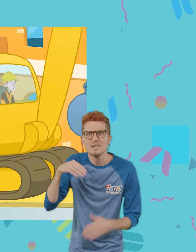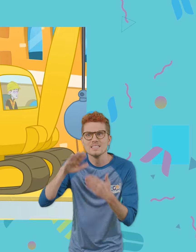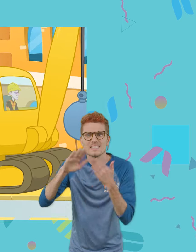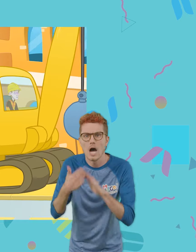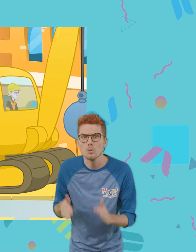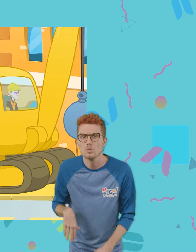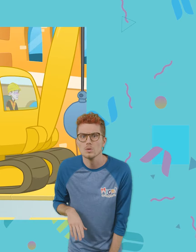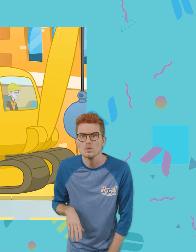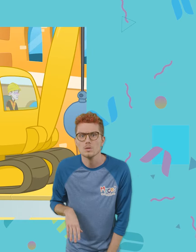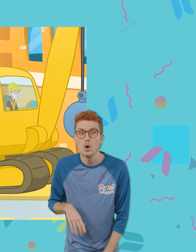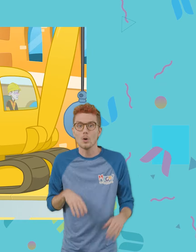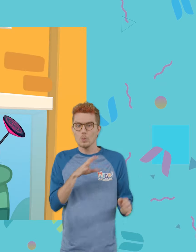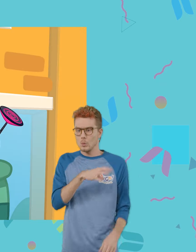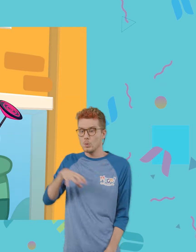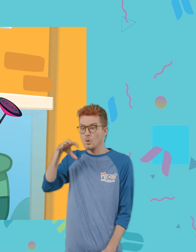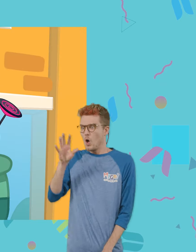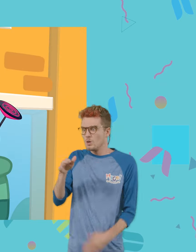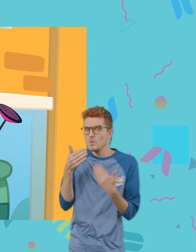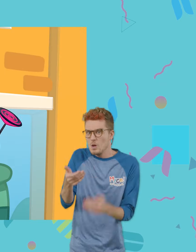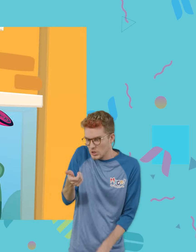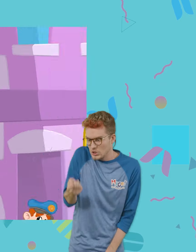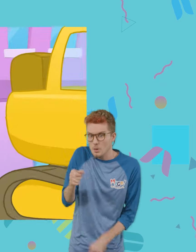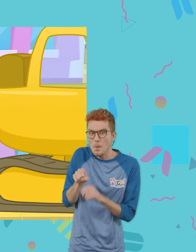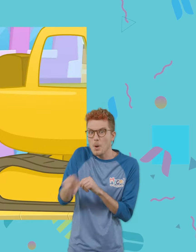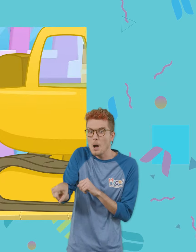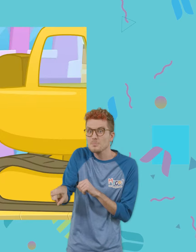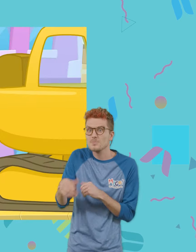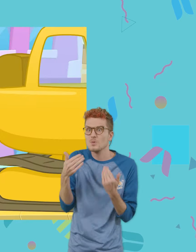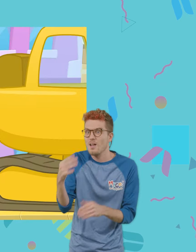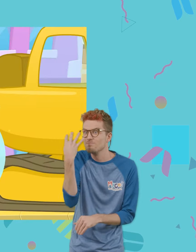City. Zap him with the hypno ray, Yorn.